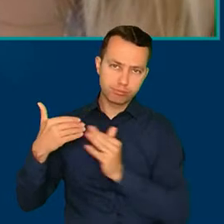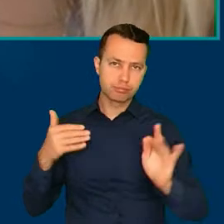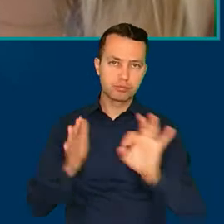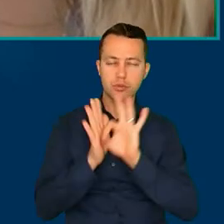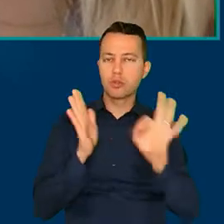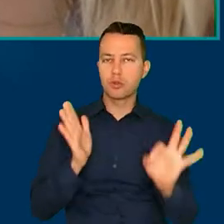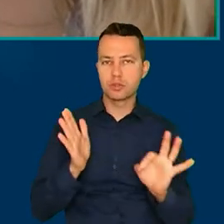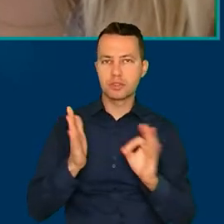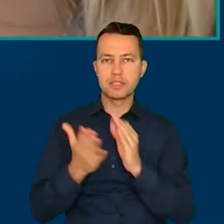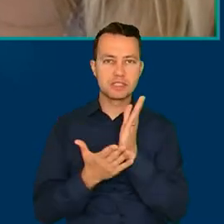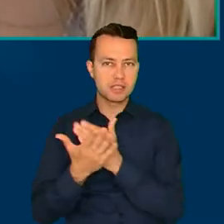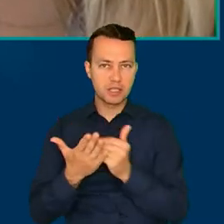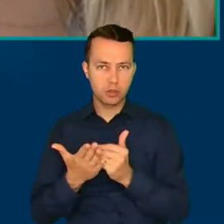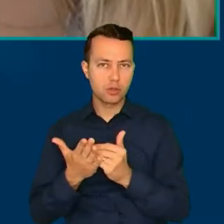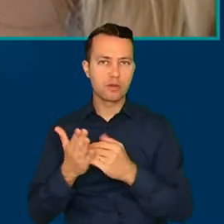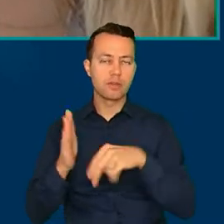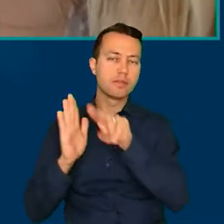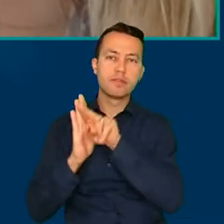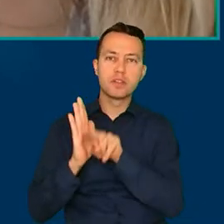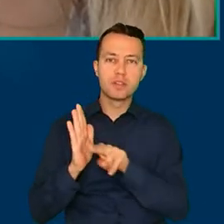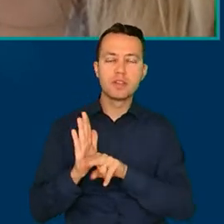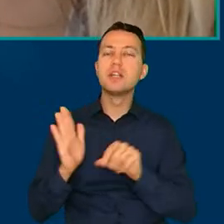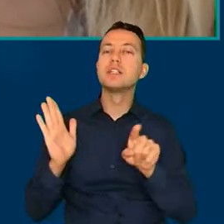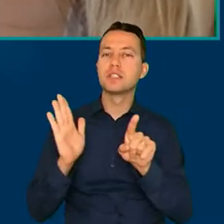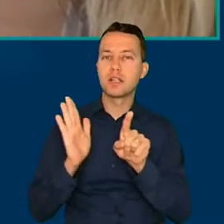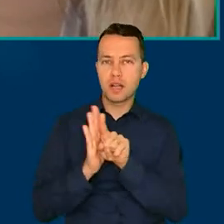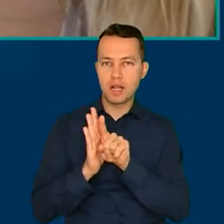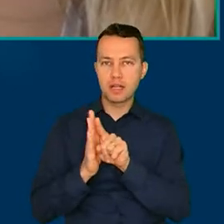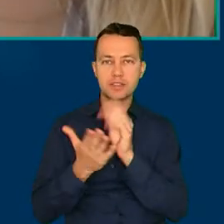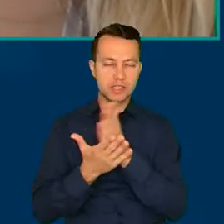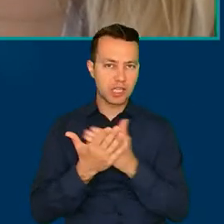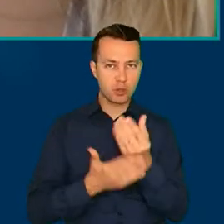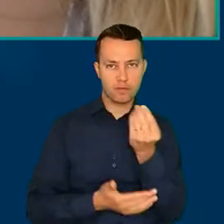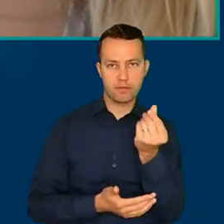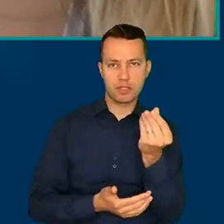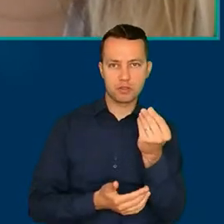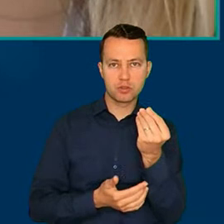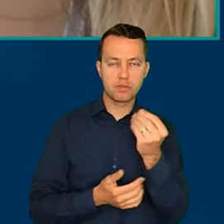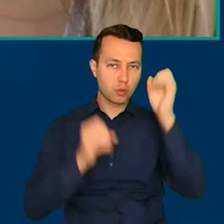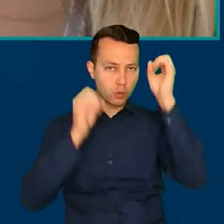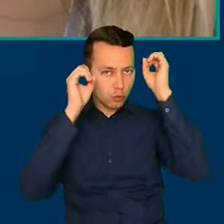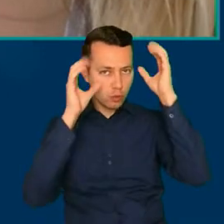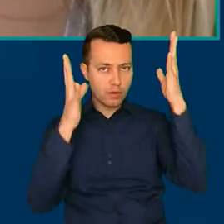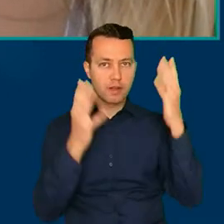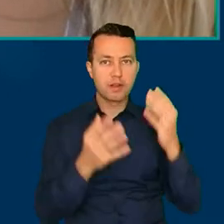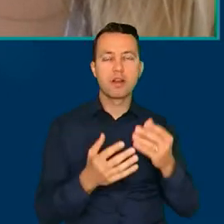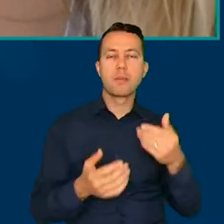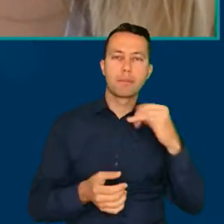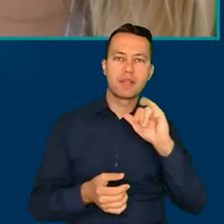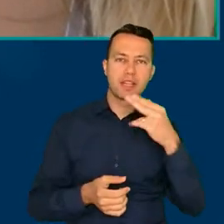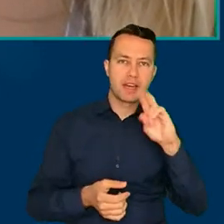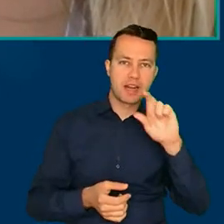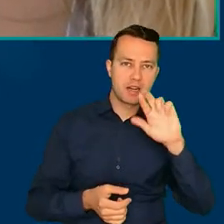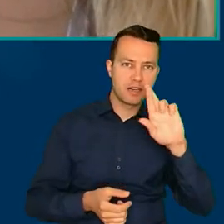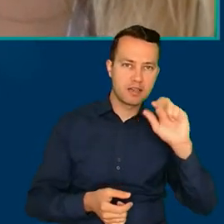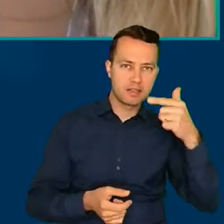financial sector, agricultural sector, and mineral sector. And those guidances really help